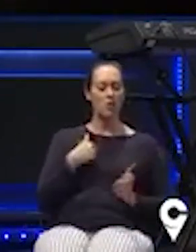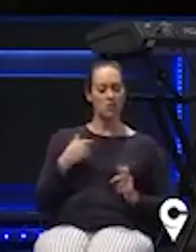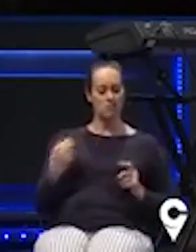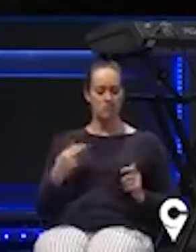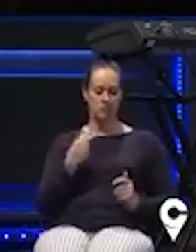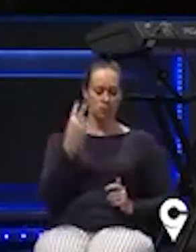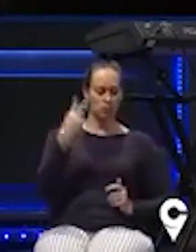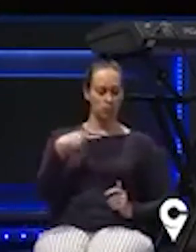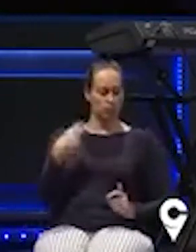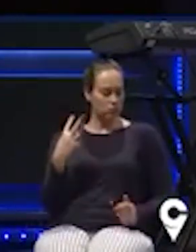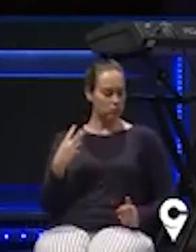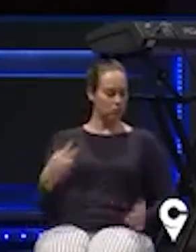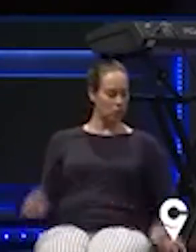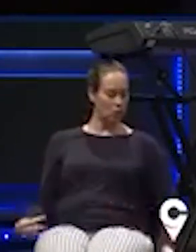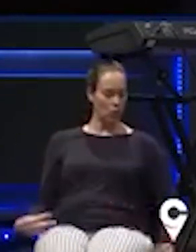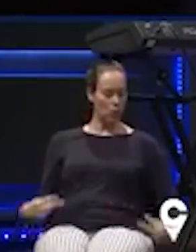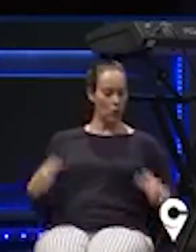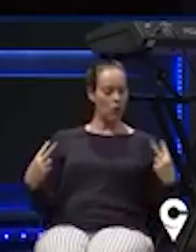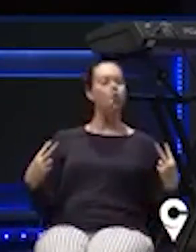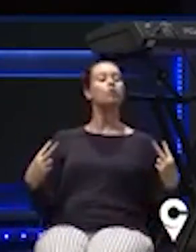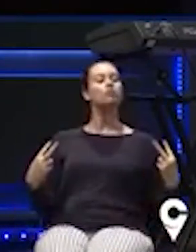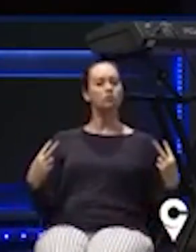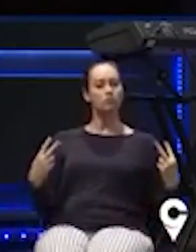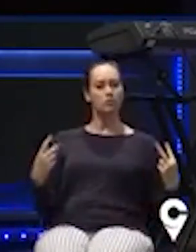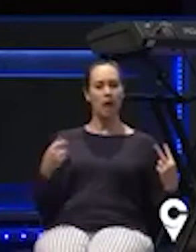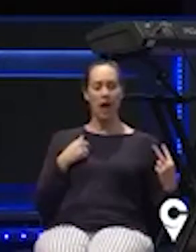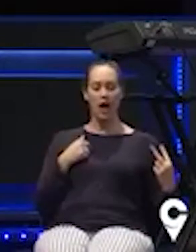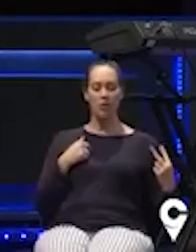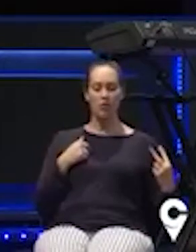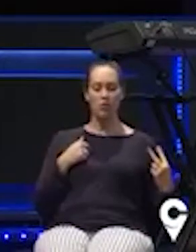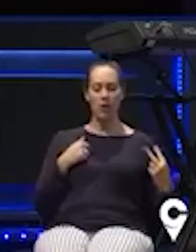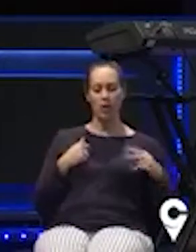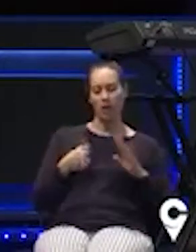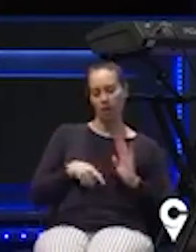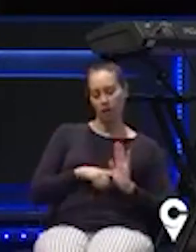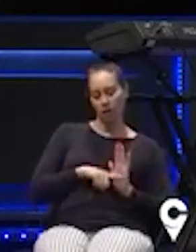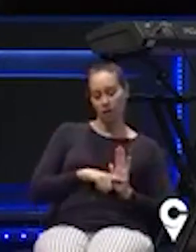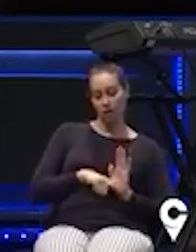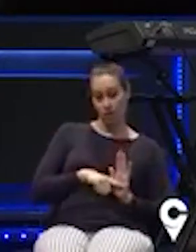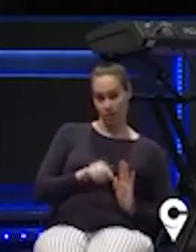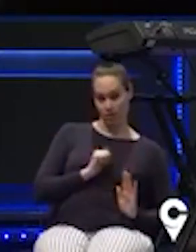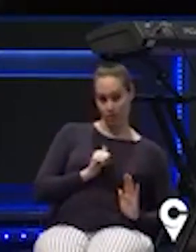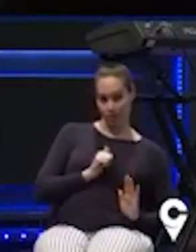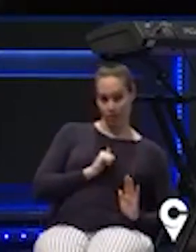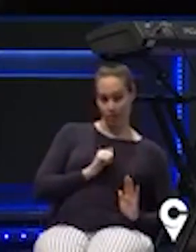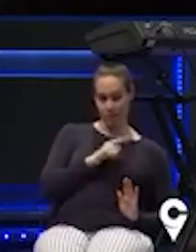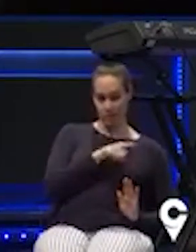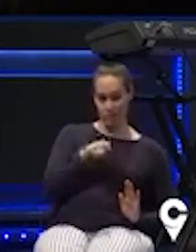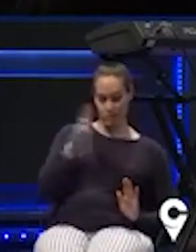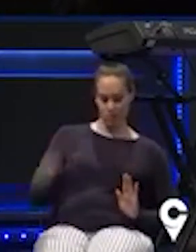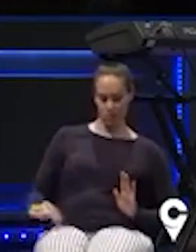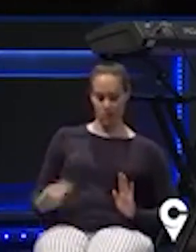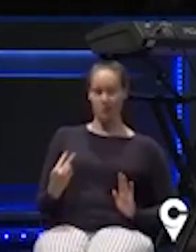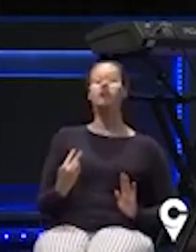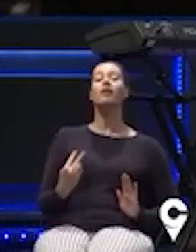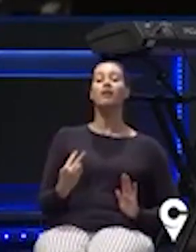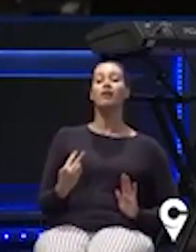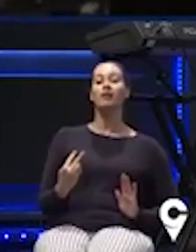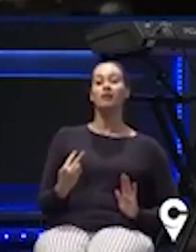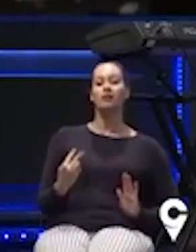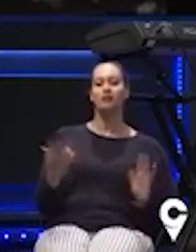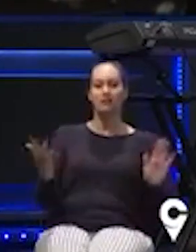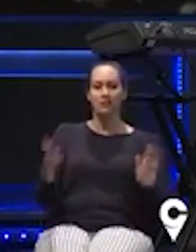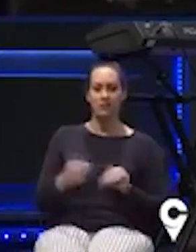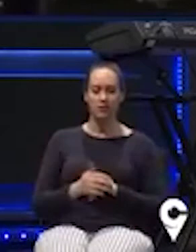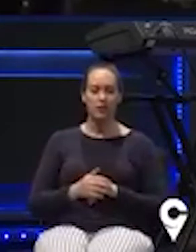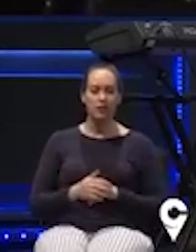bigger. The motivation here is I will demean myself in order to gain something. Now, the reason I put that out there is because the